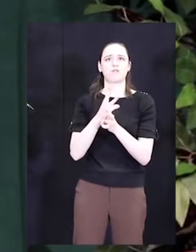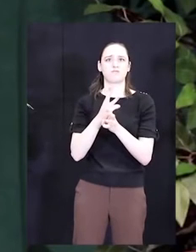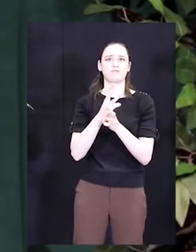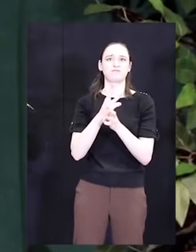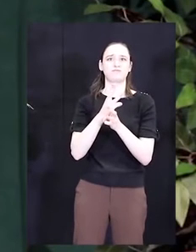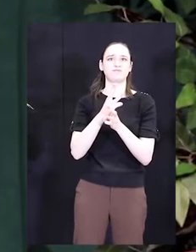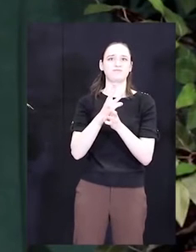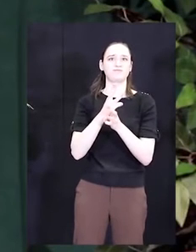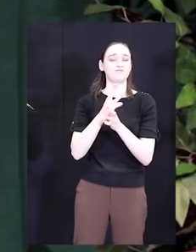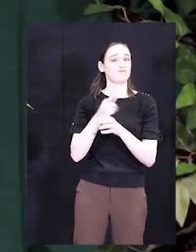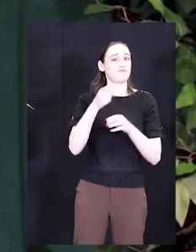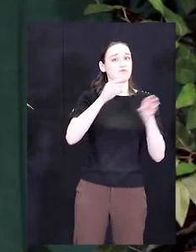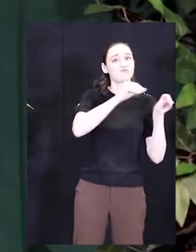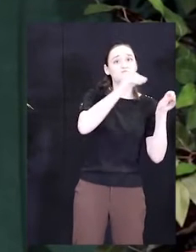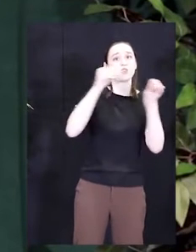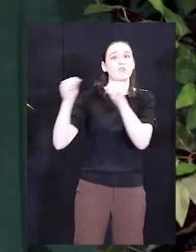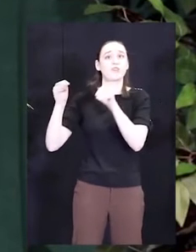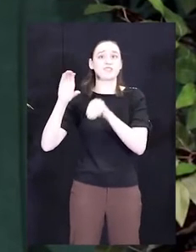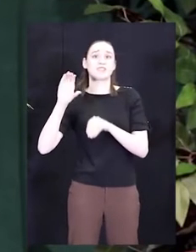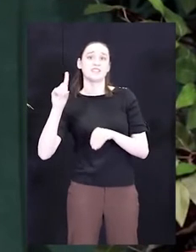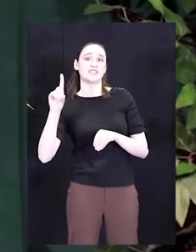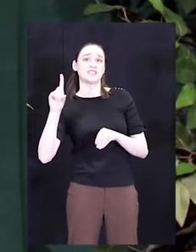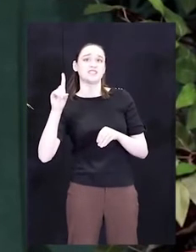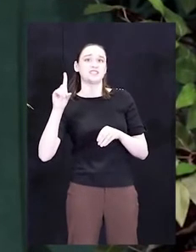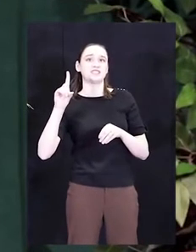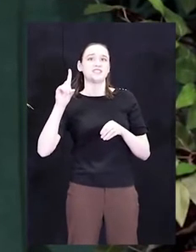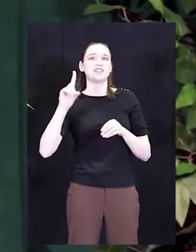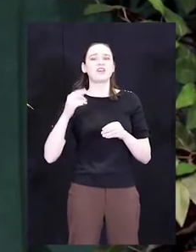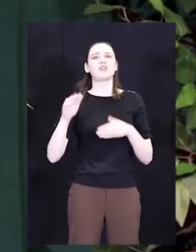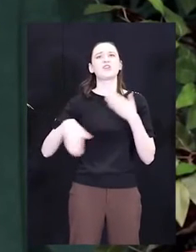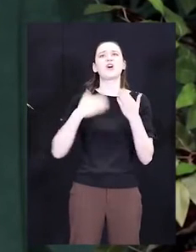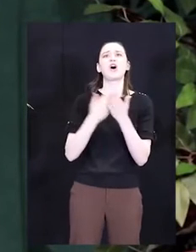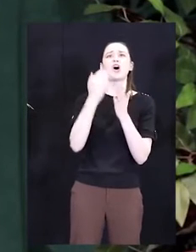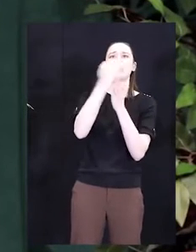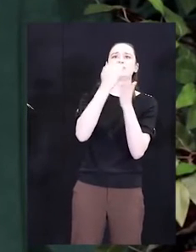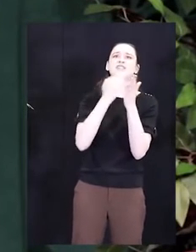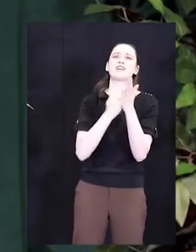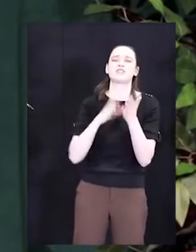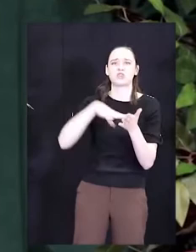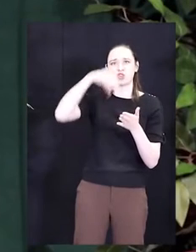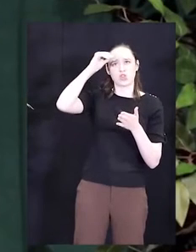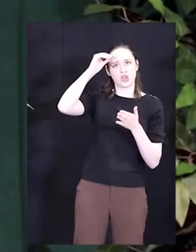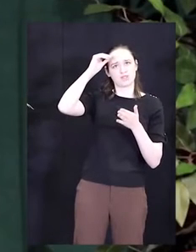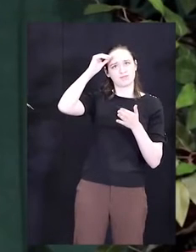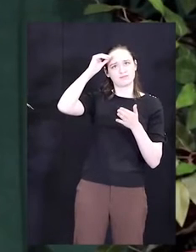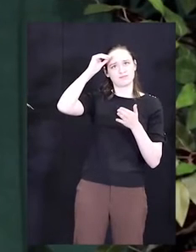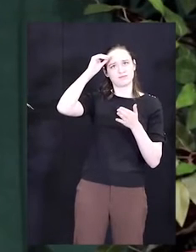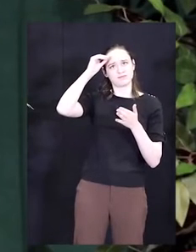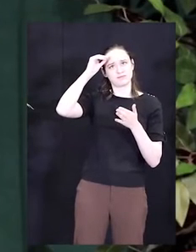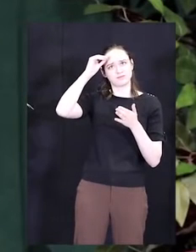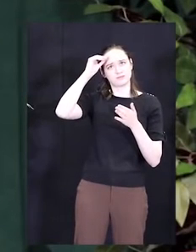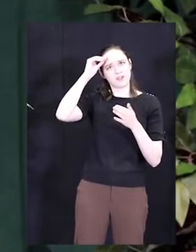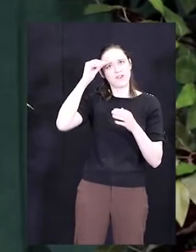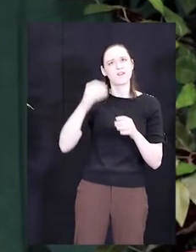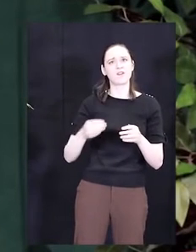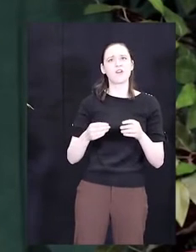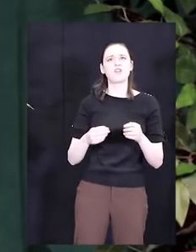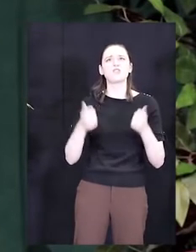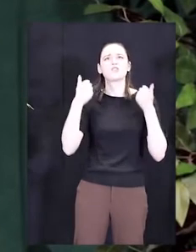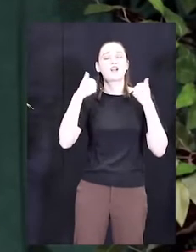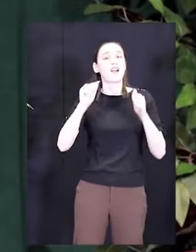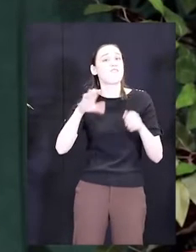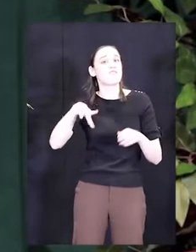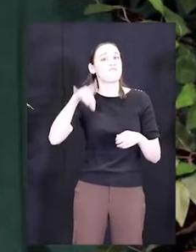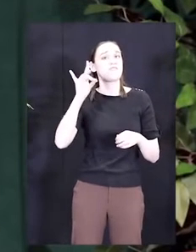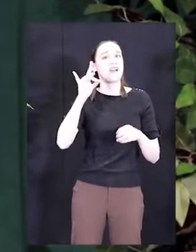As you move away from CD and the lessons learned within its walls, please continue to not only to find your talent,